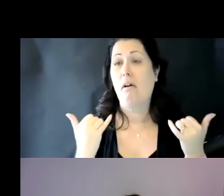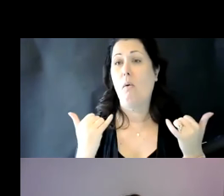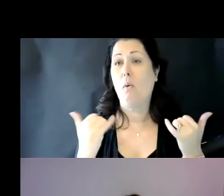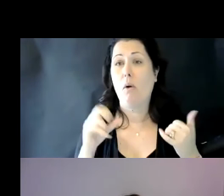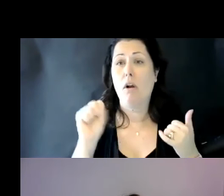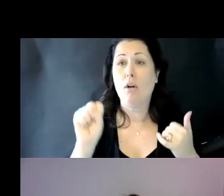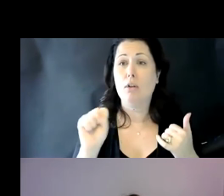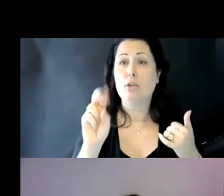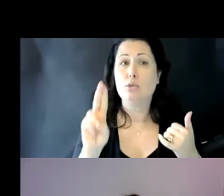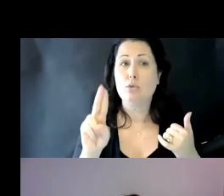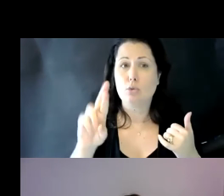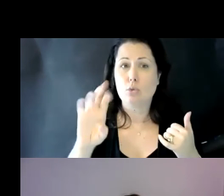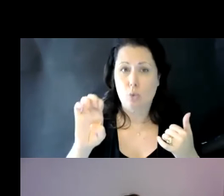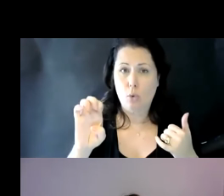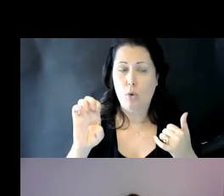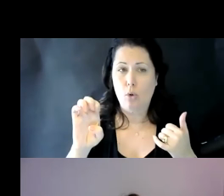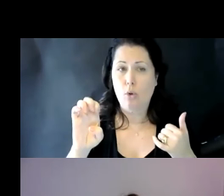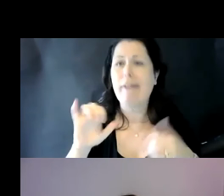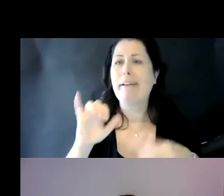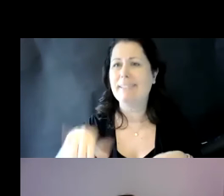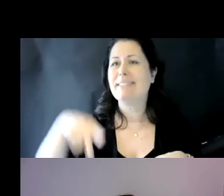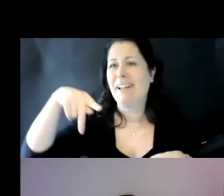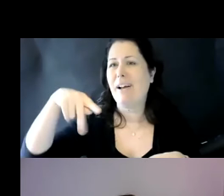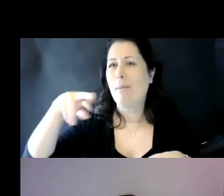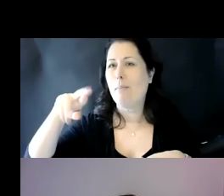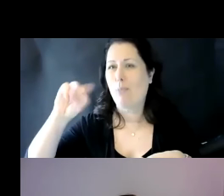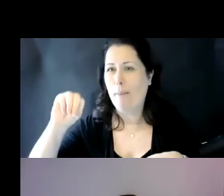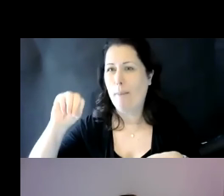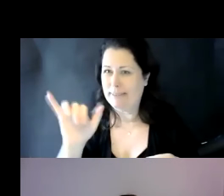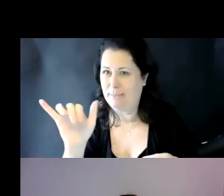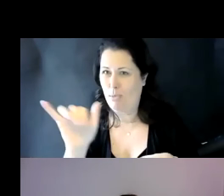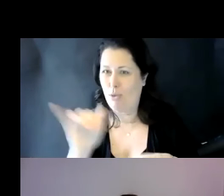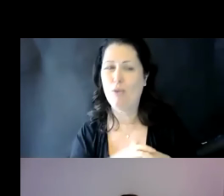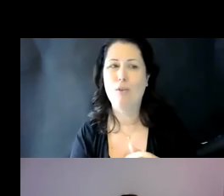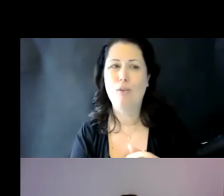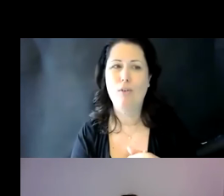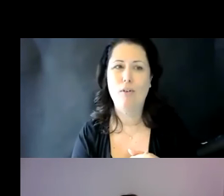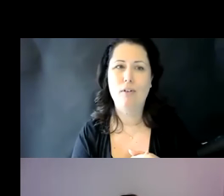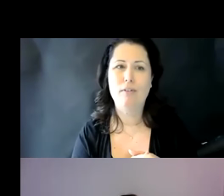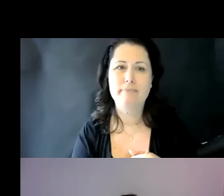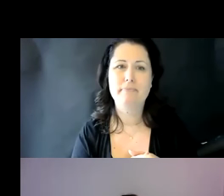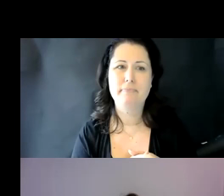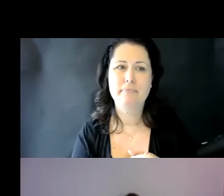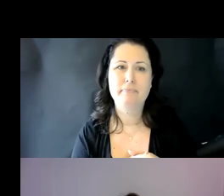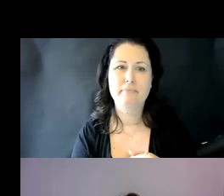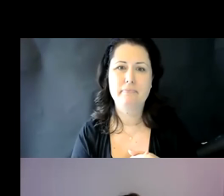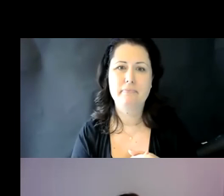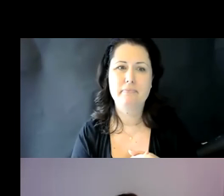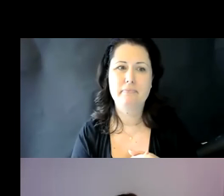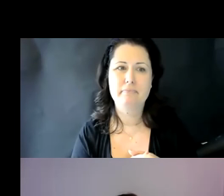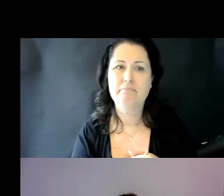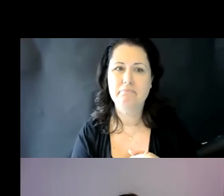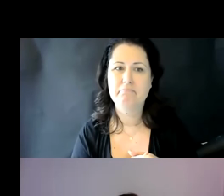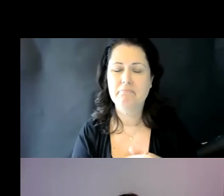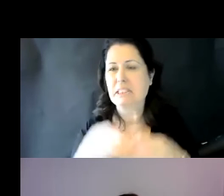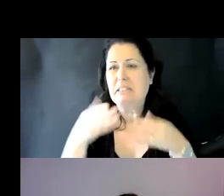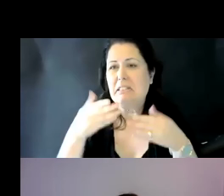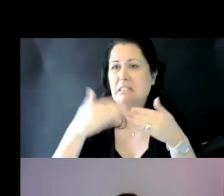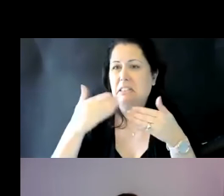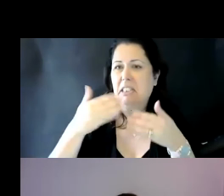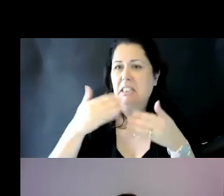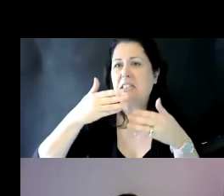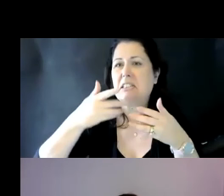SURE is actually a PROM. SURE stands for the Substance Use Recovery Evaluator. It is a PROM. It's quick and easy to